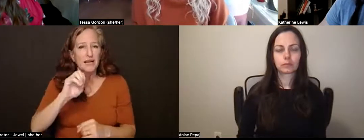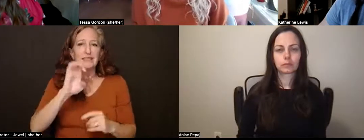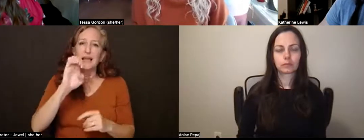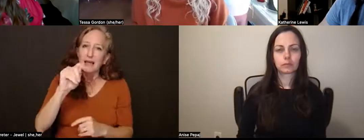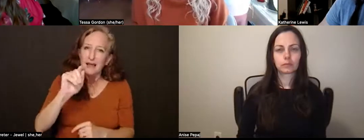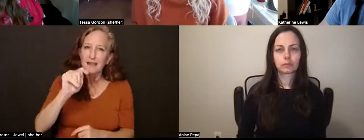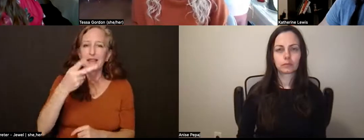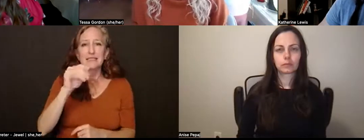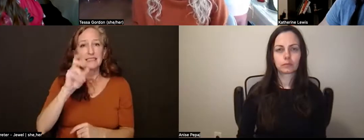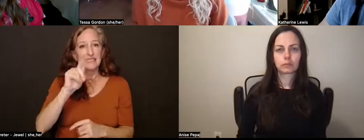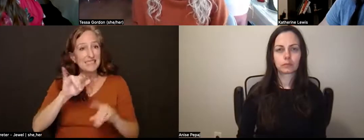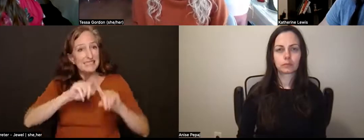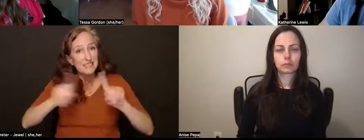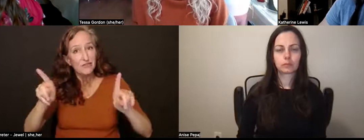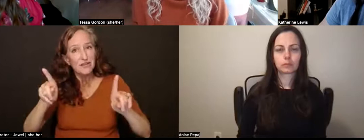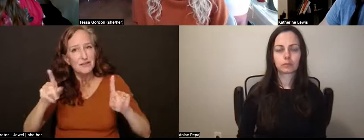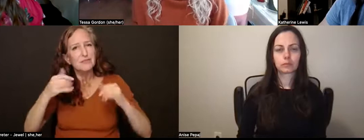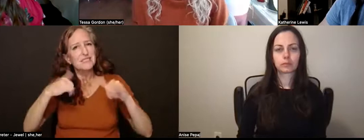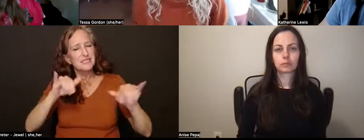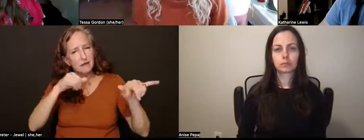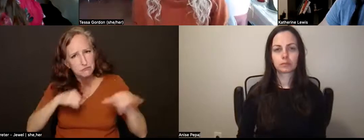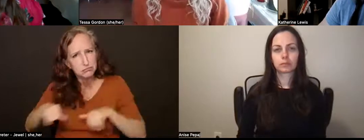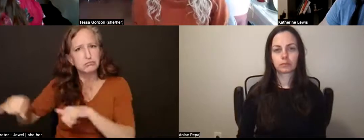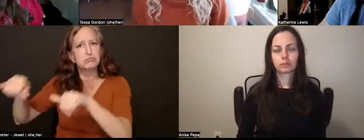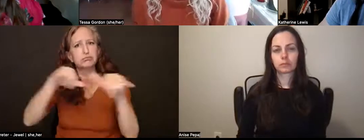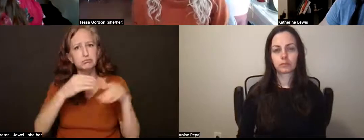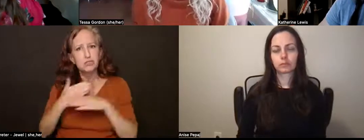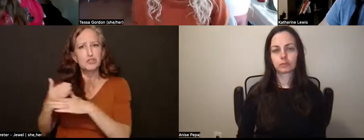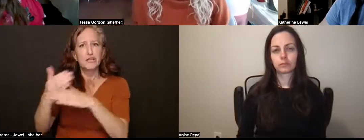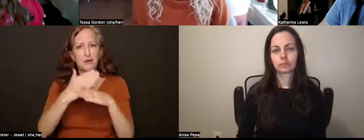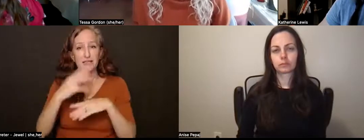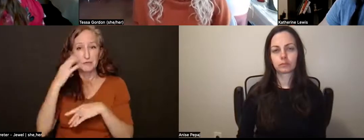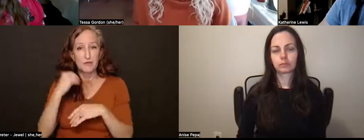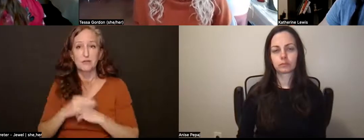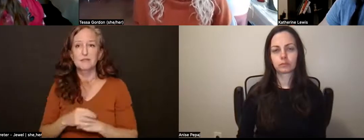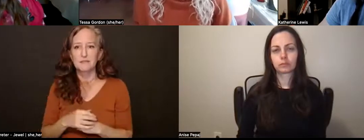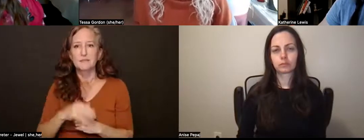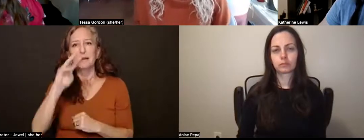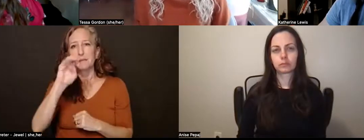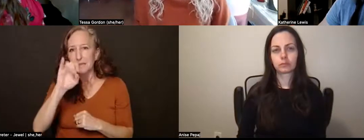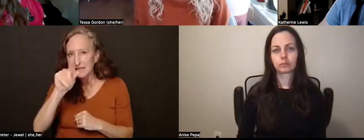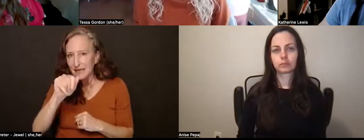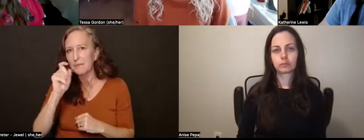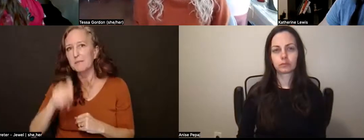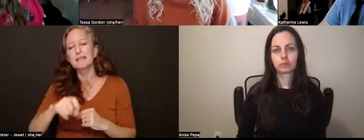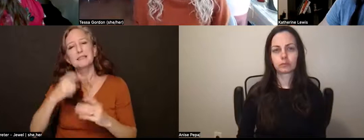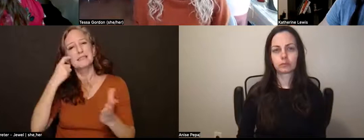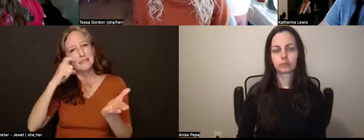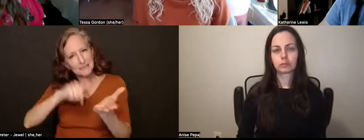are different, these are still some of our shared experience. So the media definitely has to continue the process